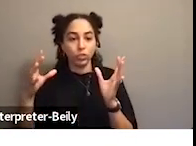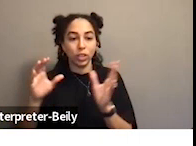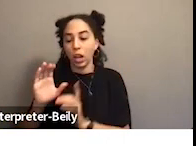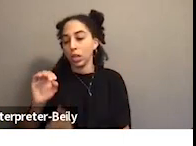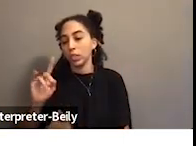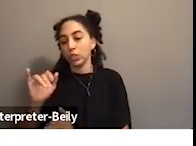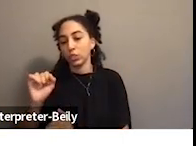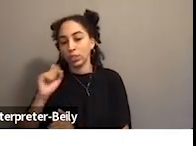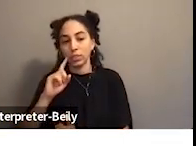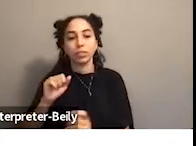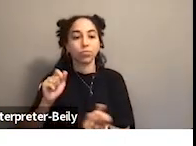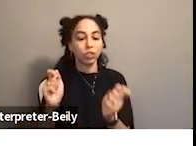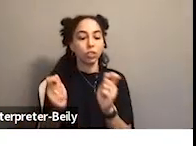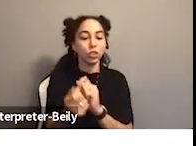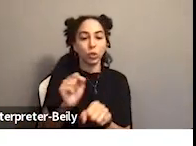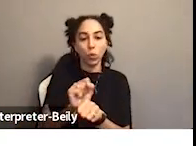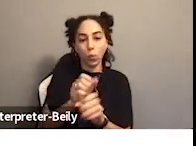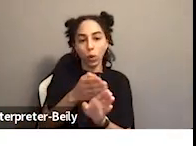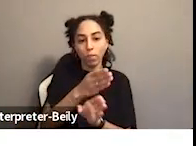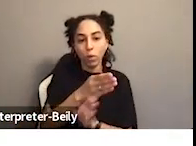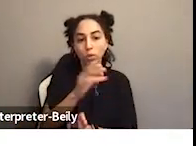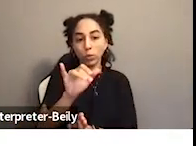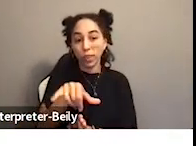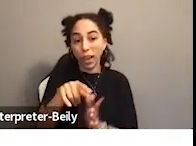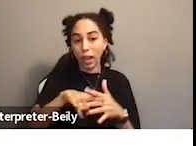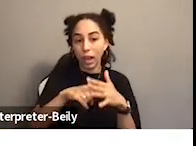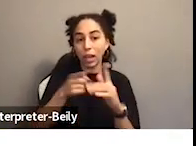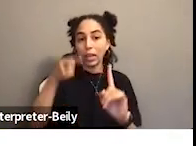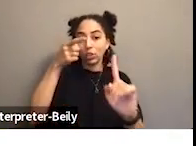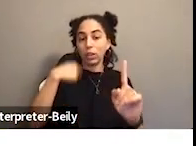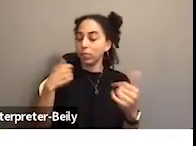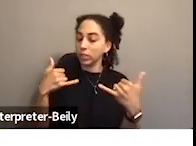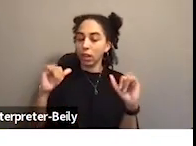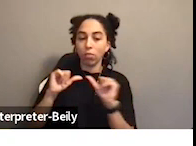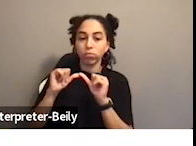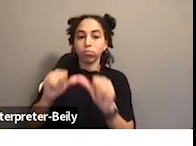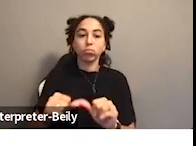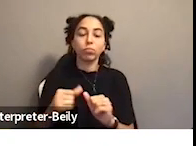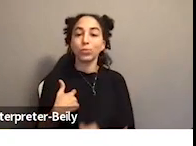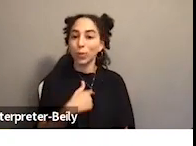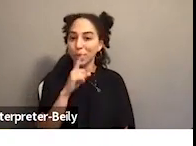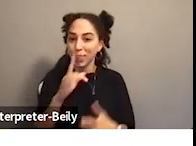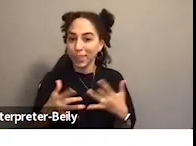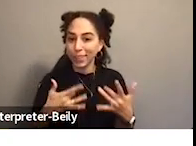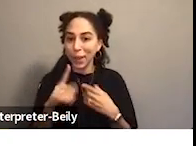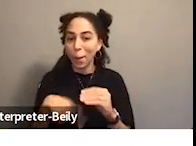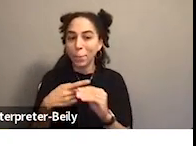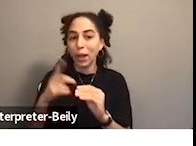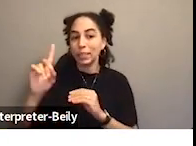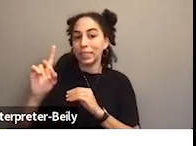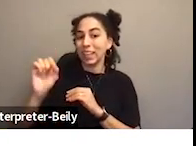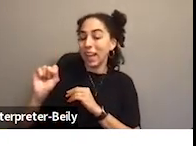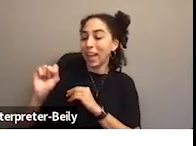around addressing the workforce. So that initiative has been ongoing. We're super excited about